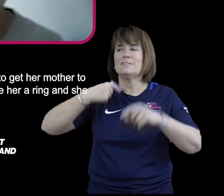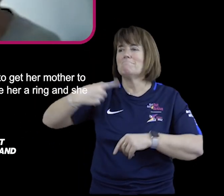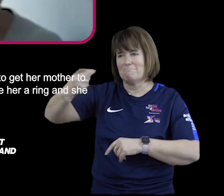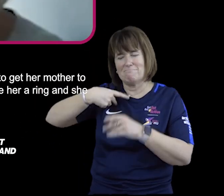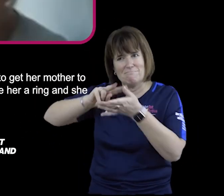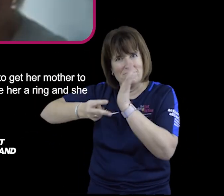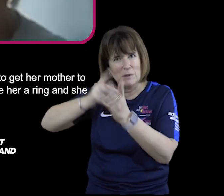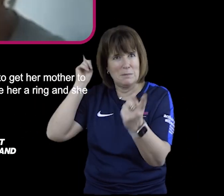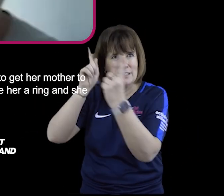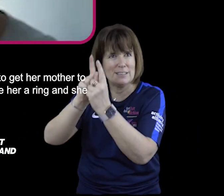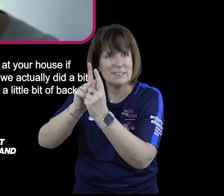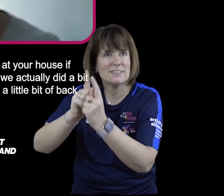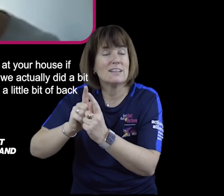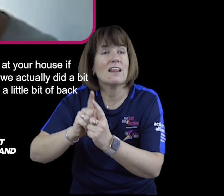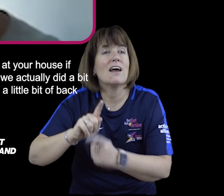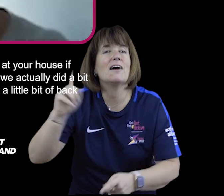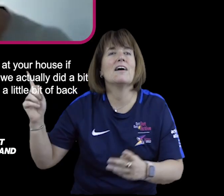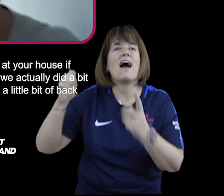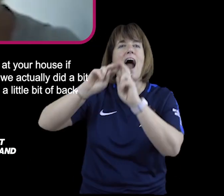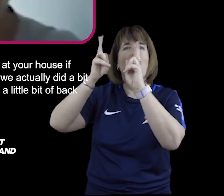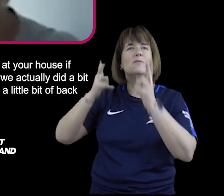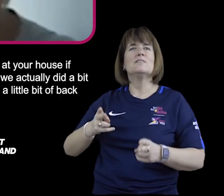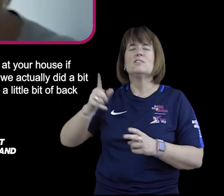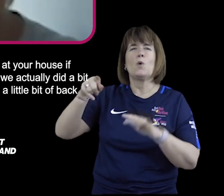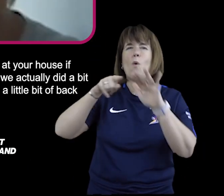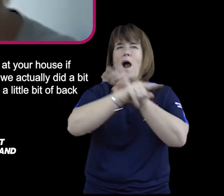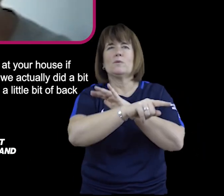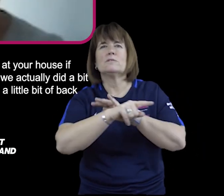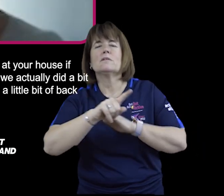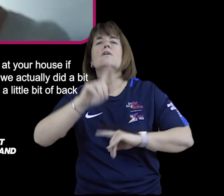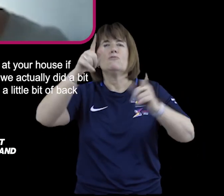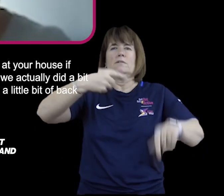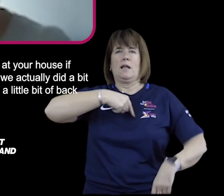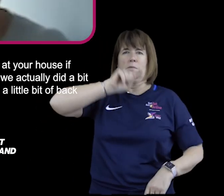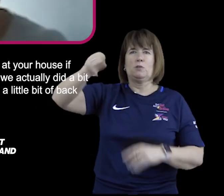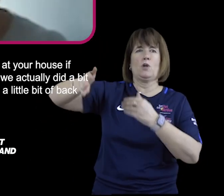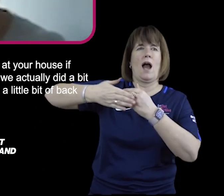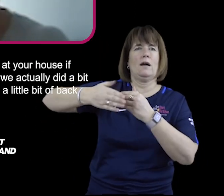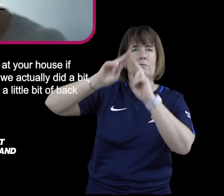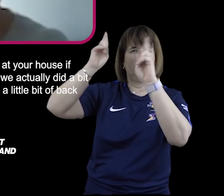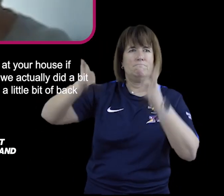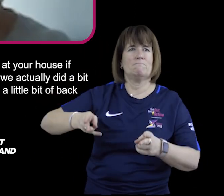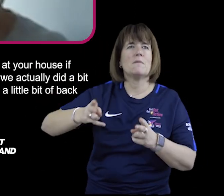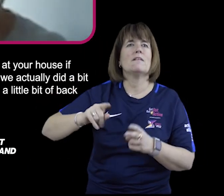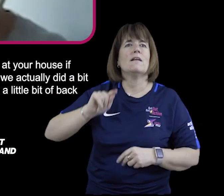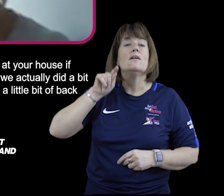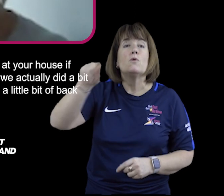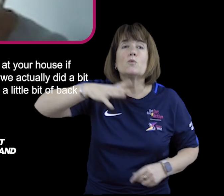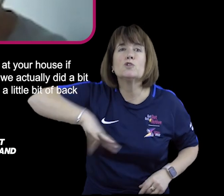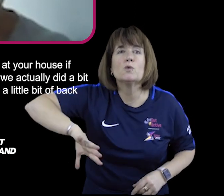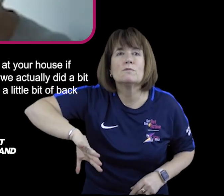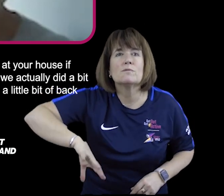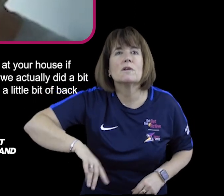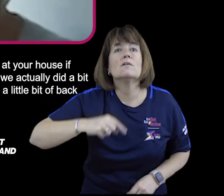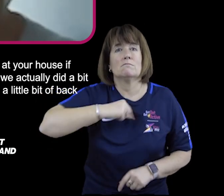gave me a number. But we arranged to meet. But I met at a house because she didn't want to go out. So I said, right, I'll meet you at your house if that's what you want me